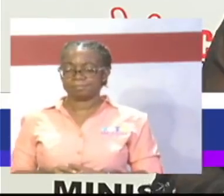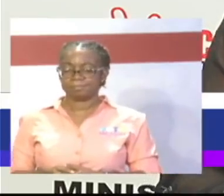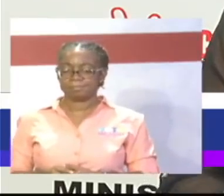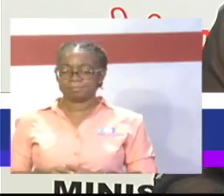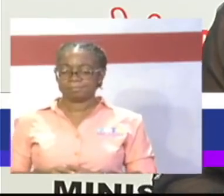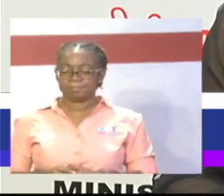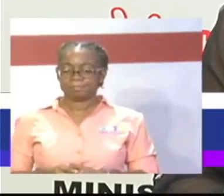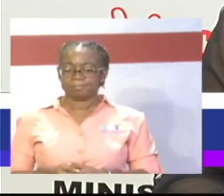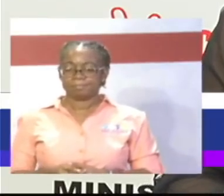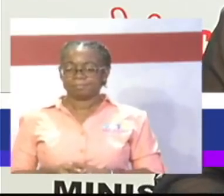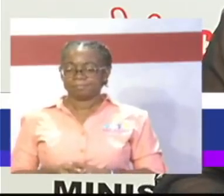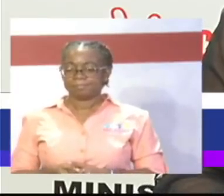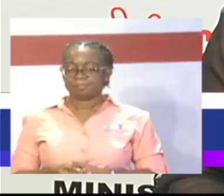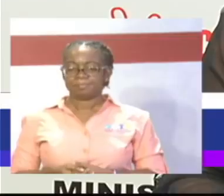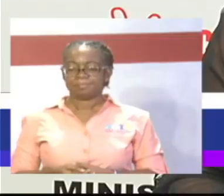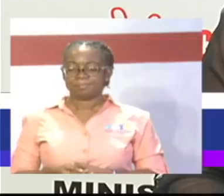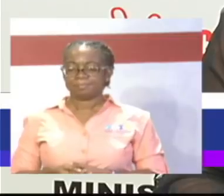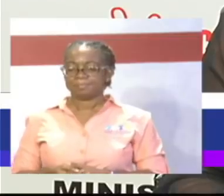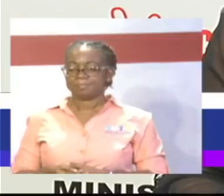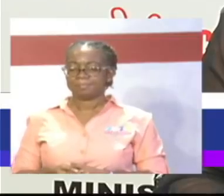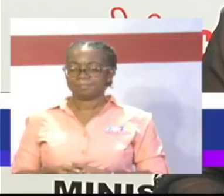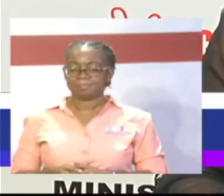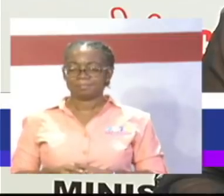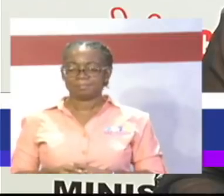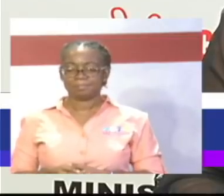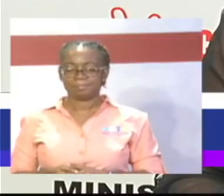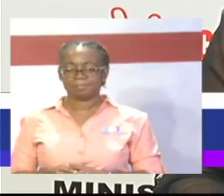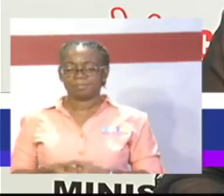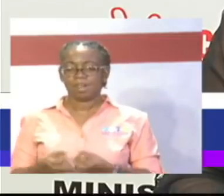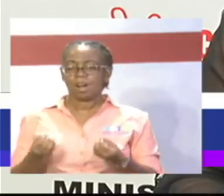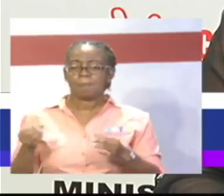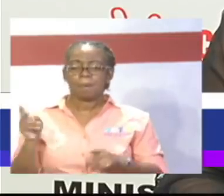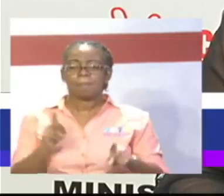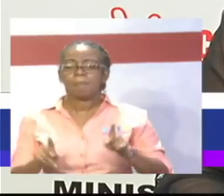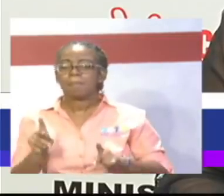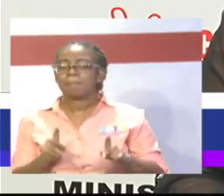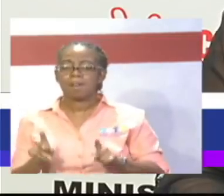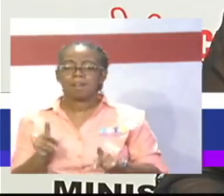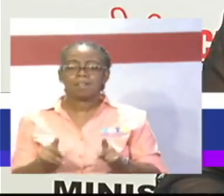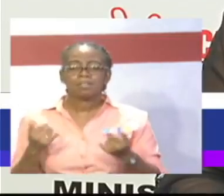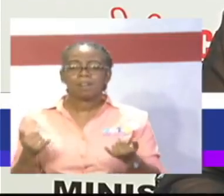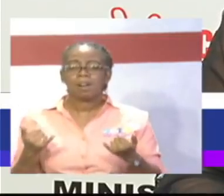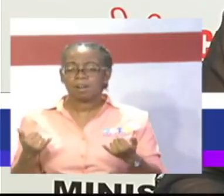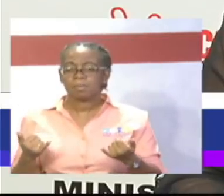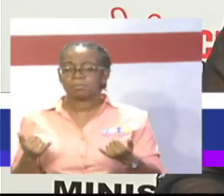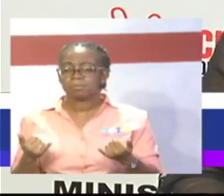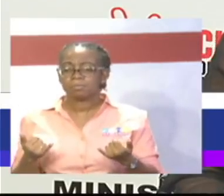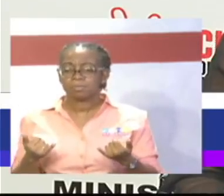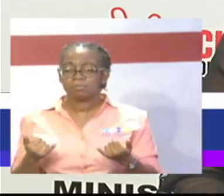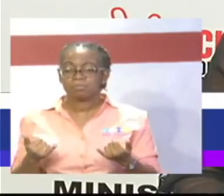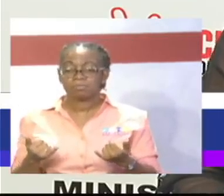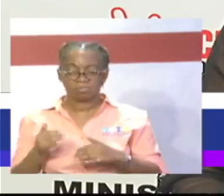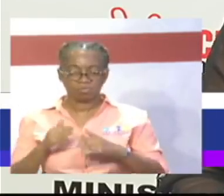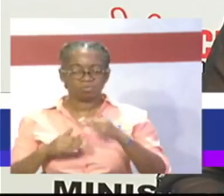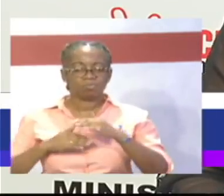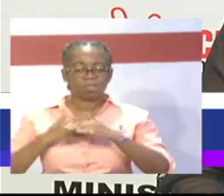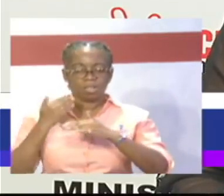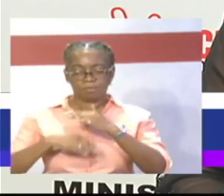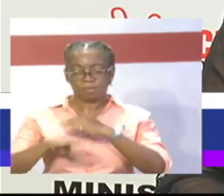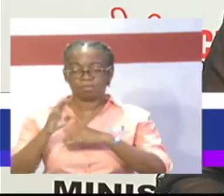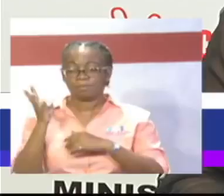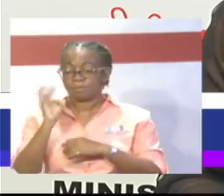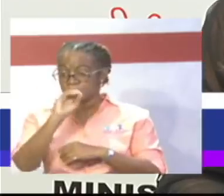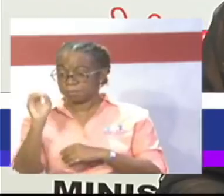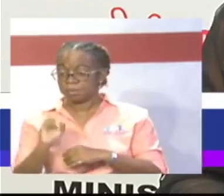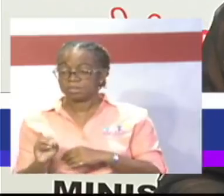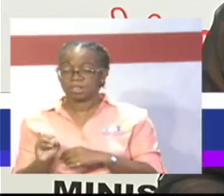system. The overall occupancy of the parallel healthcare system continues to be under 40%,